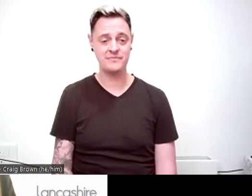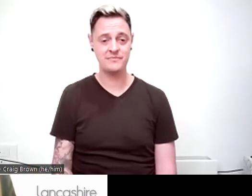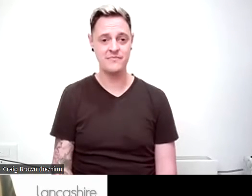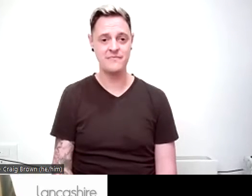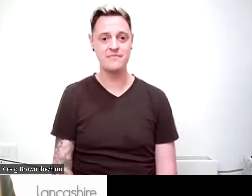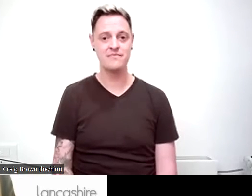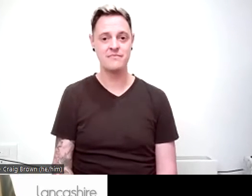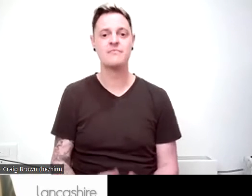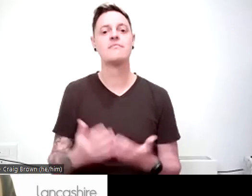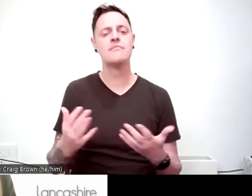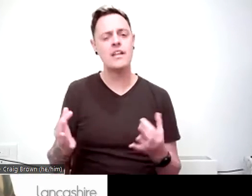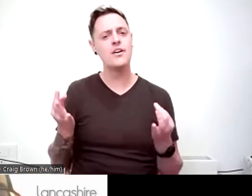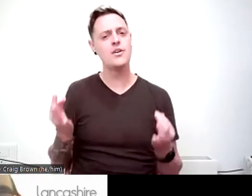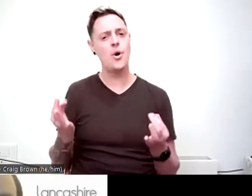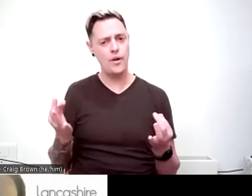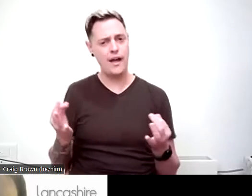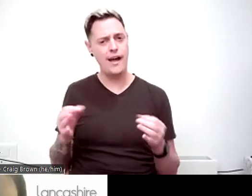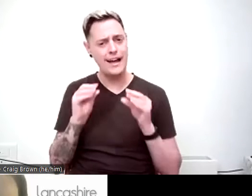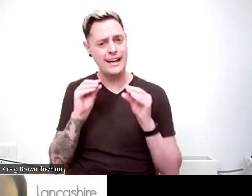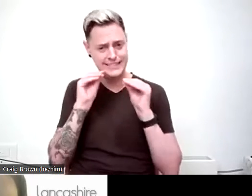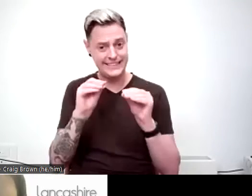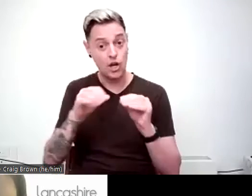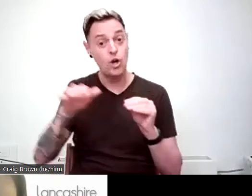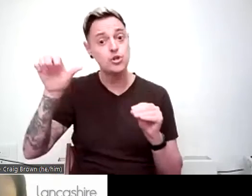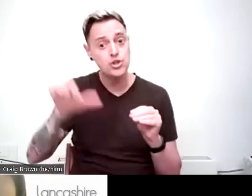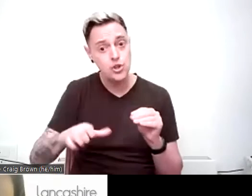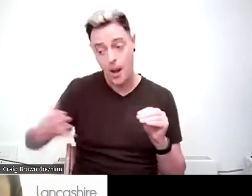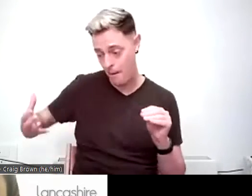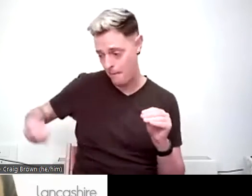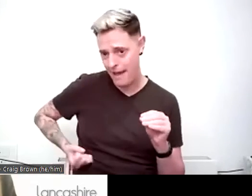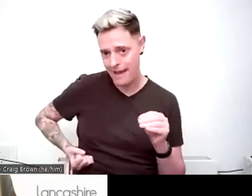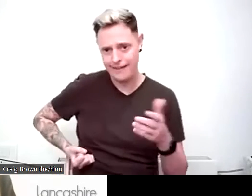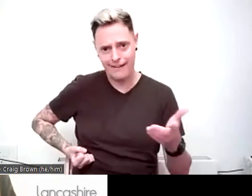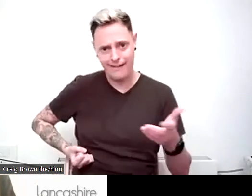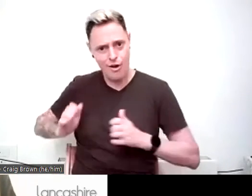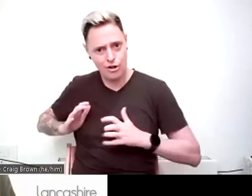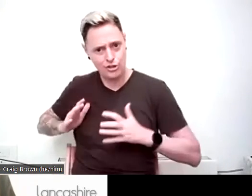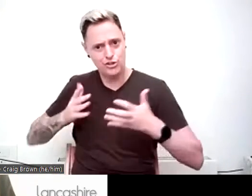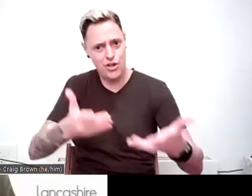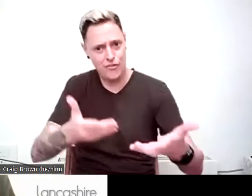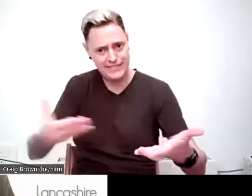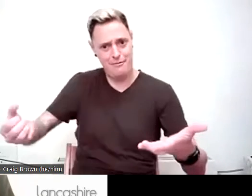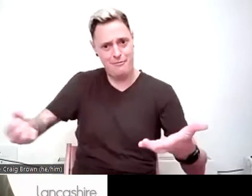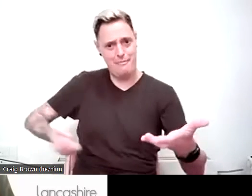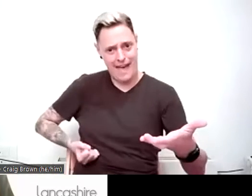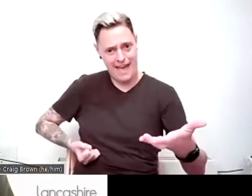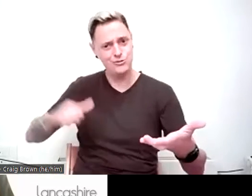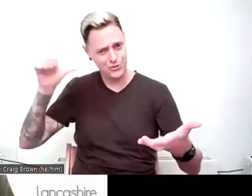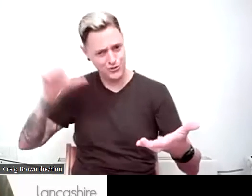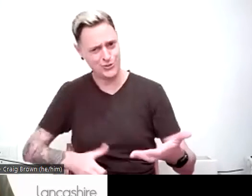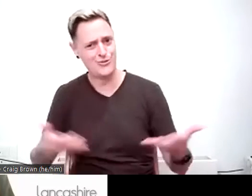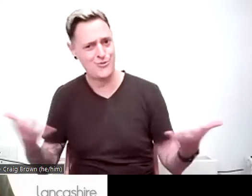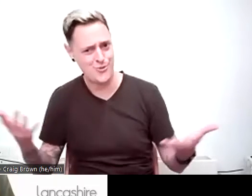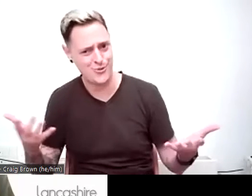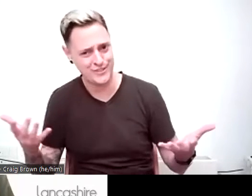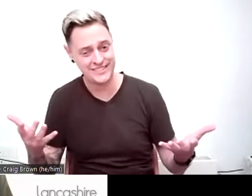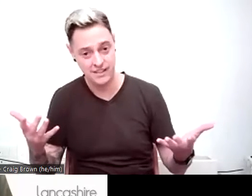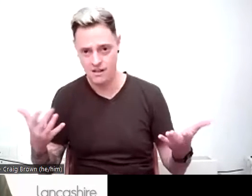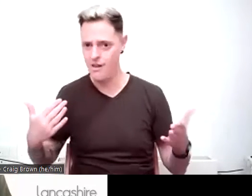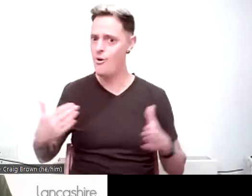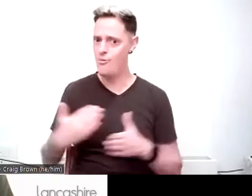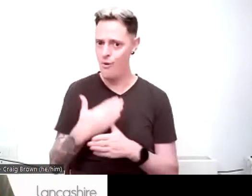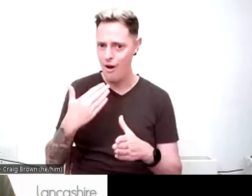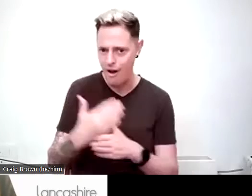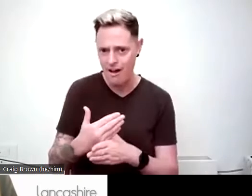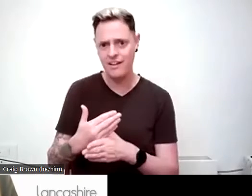obviously yoga teachers should be paid because we are offering a service, and it takes a lot of work, it takes a lot